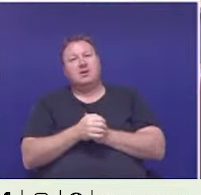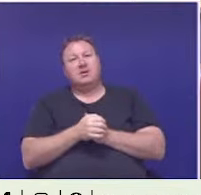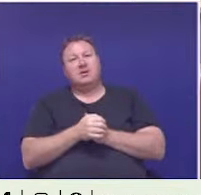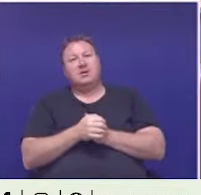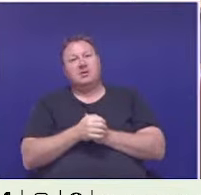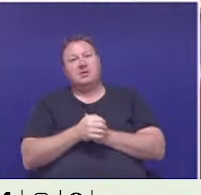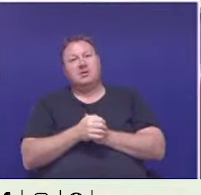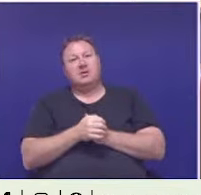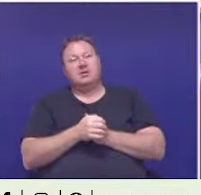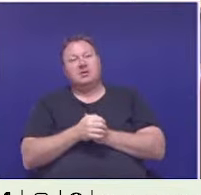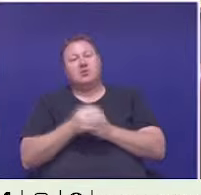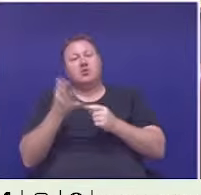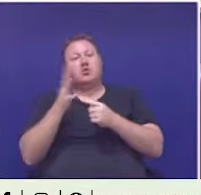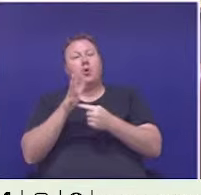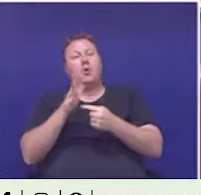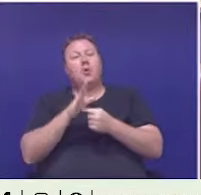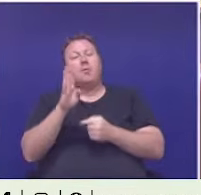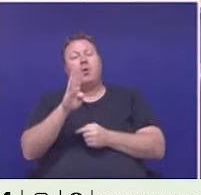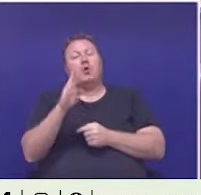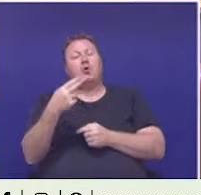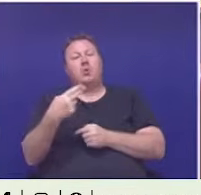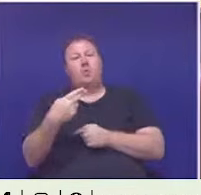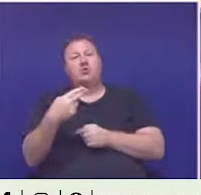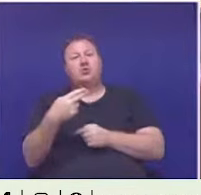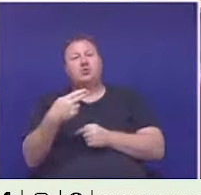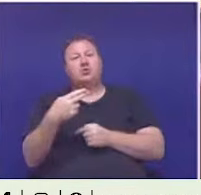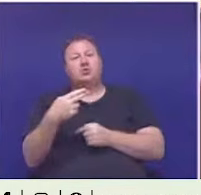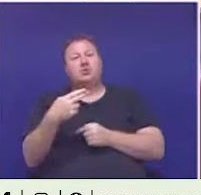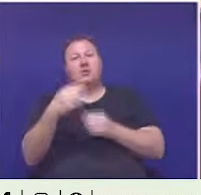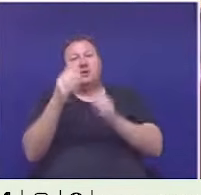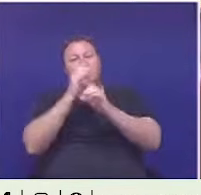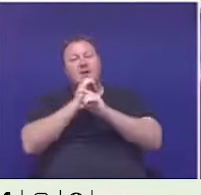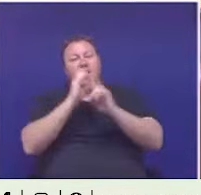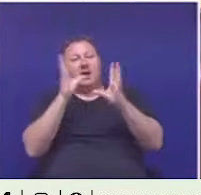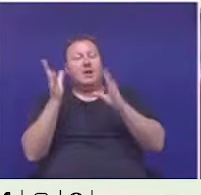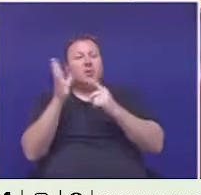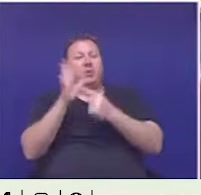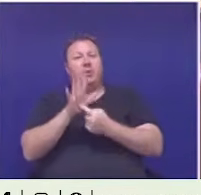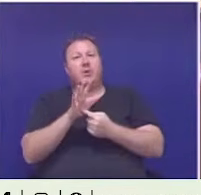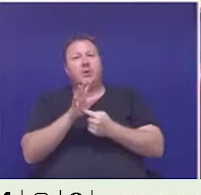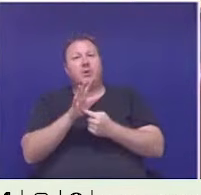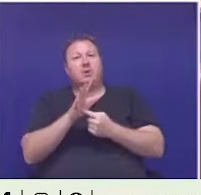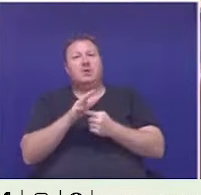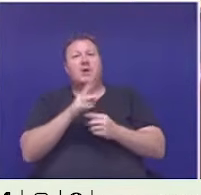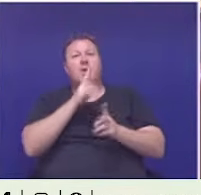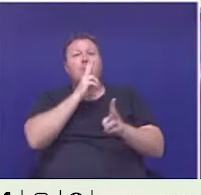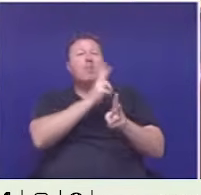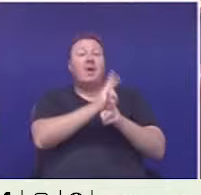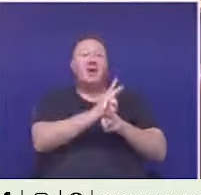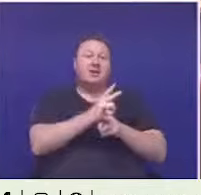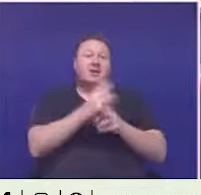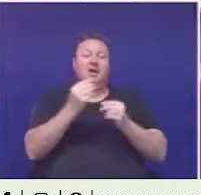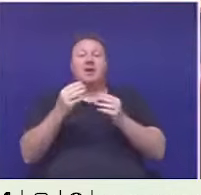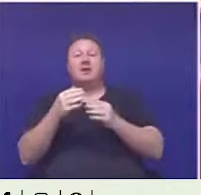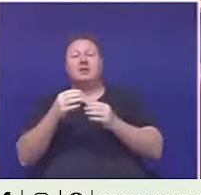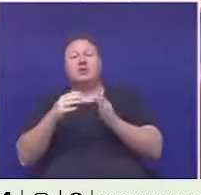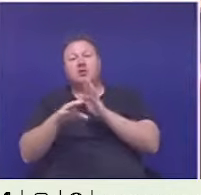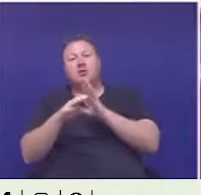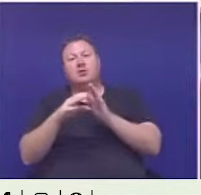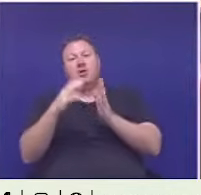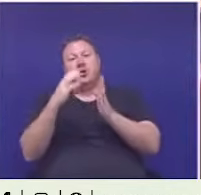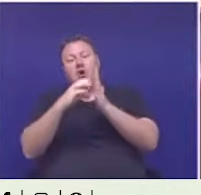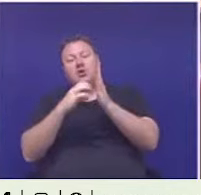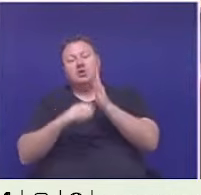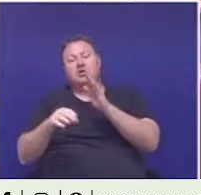issue of conditional grants because he tends not to understand the difference between the mandate and conditional grants. He confuses the stuff